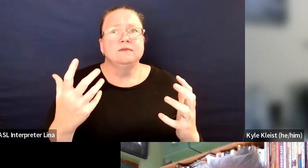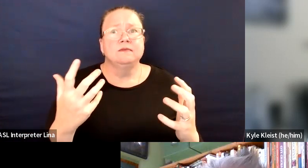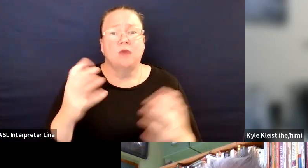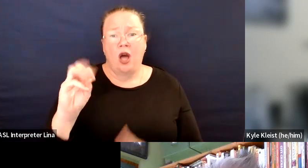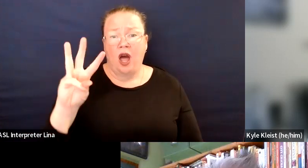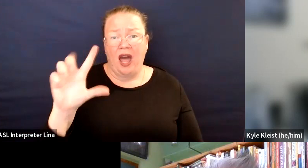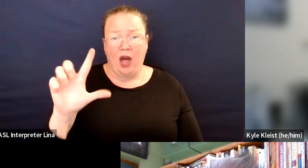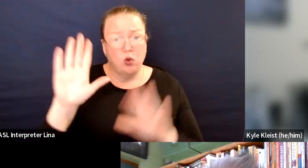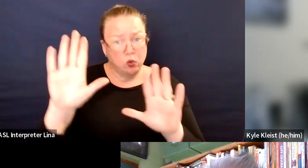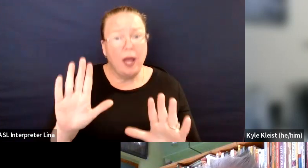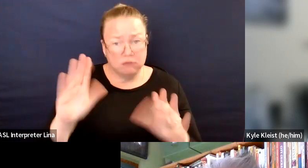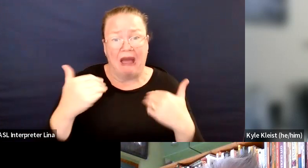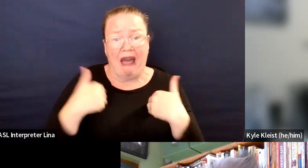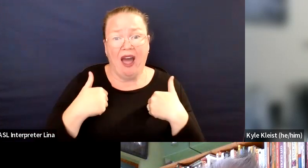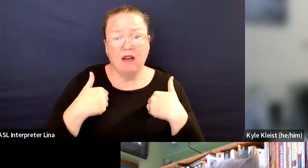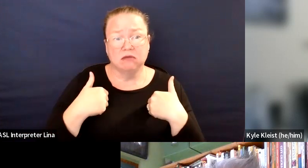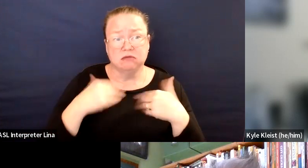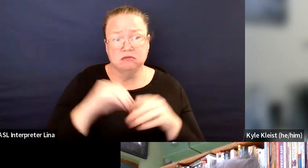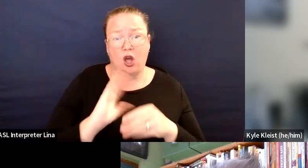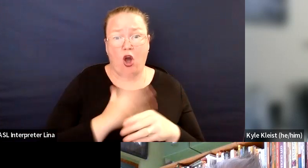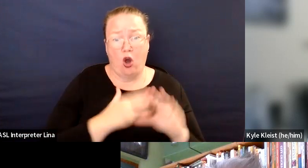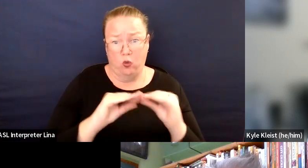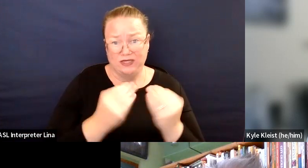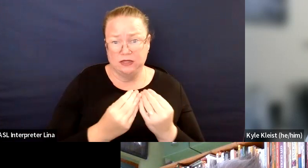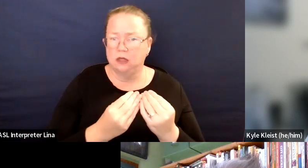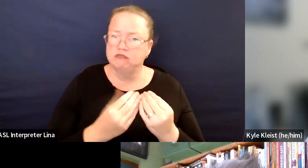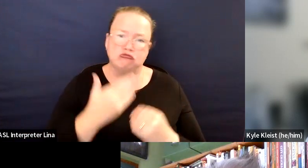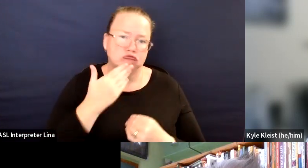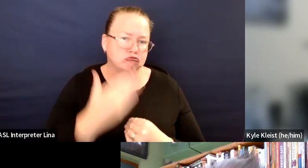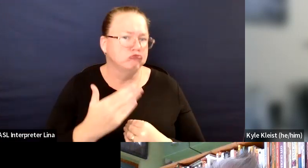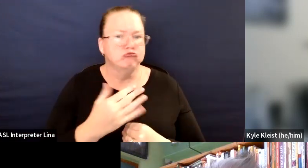is great, by the way. We have that in our organization, and it has been a super great